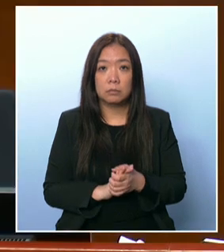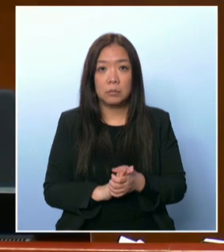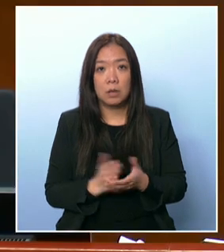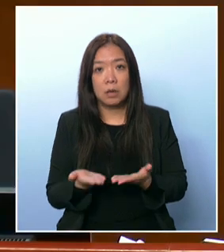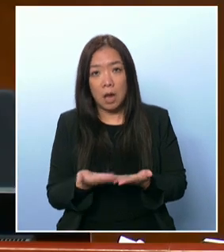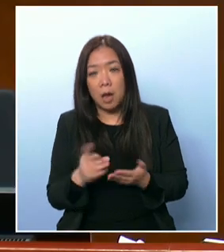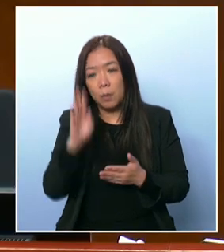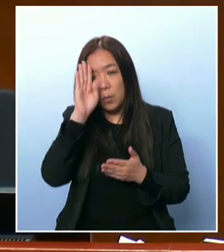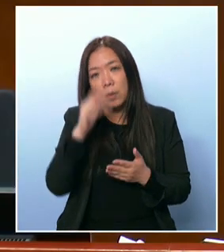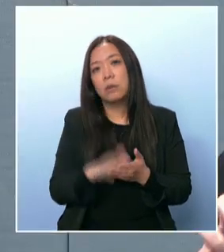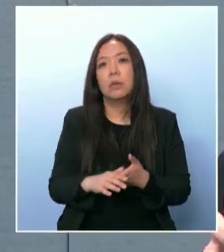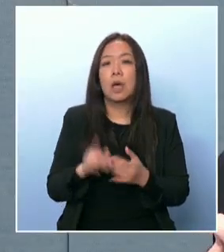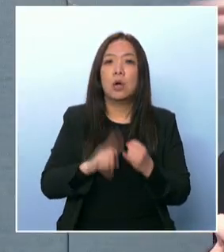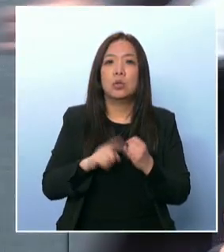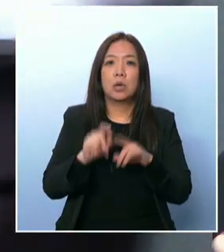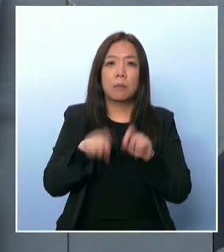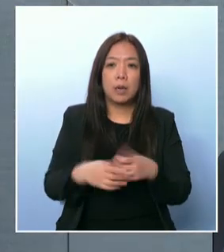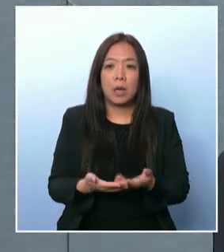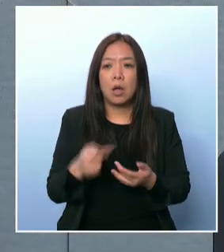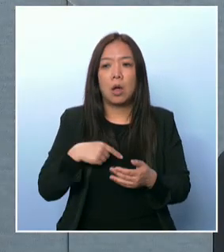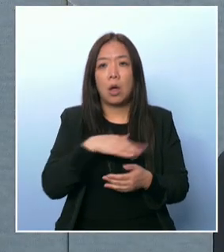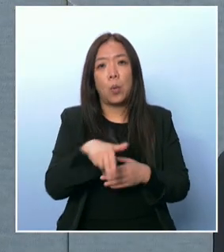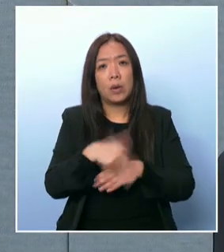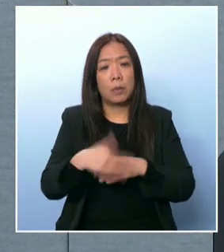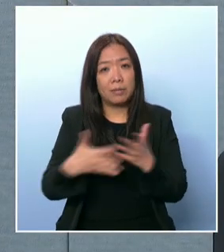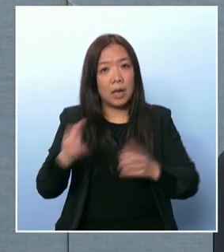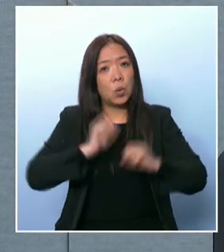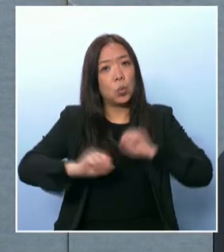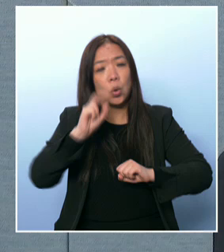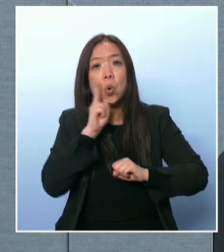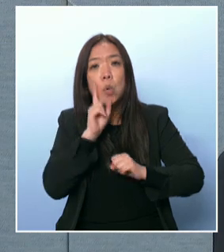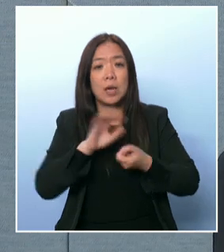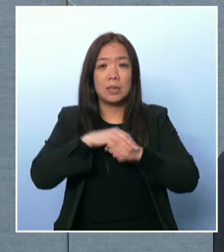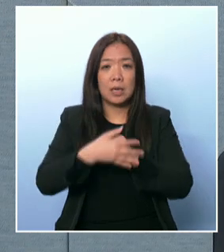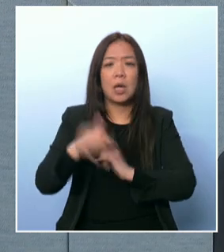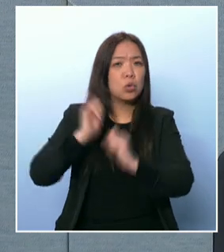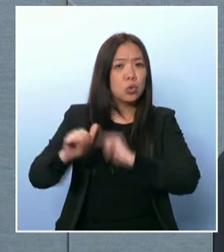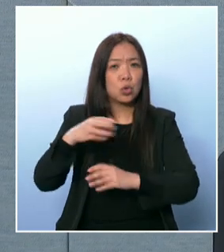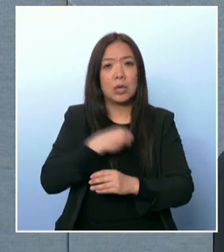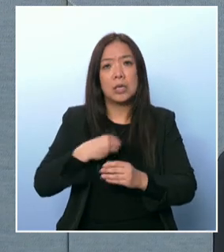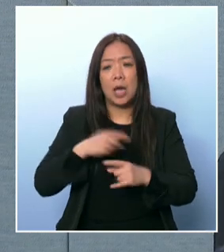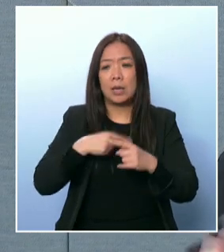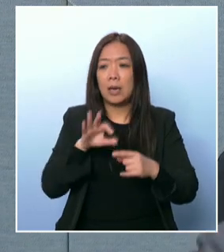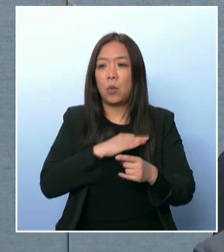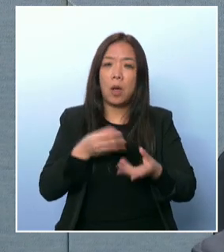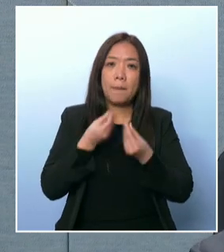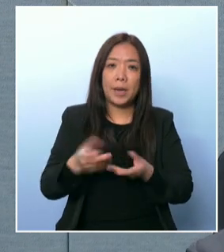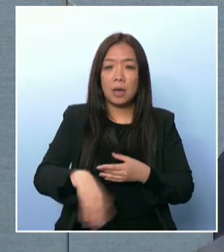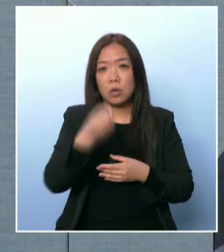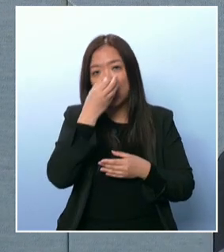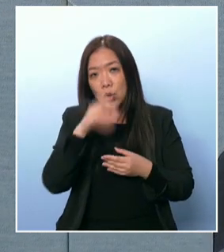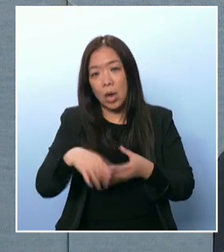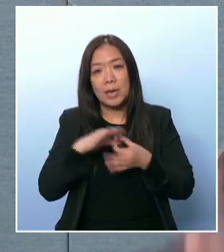an accreditation platform to accredit these products? Can you leave some time for the Secretary to answer, or just very